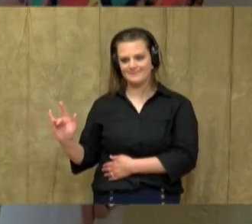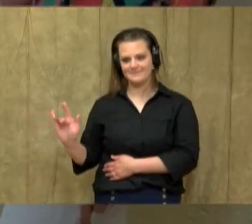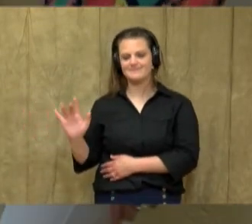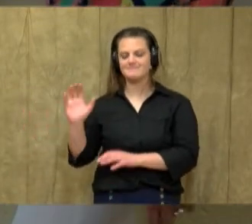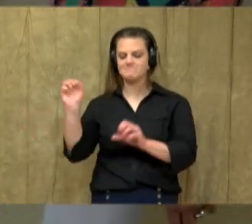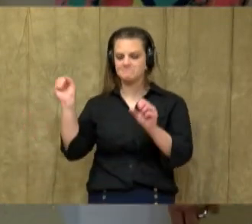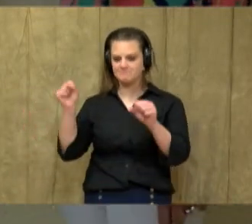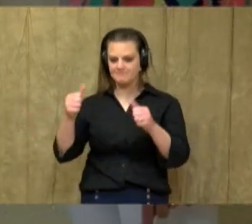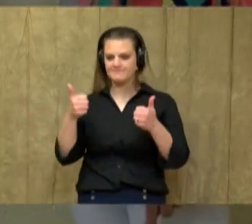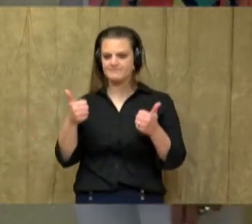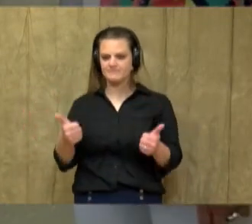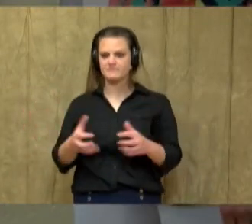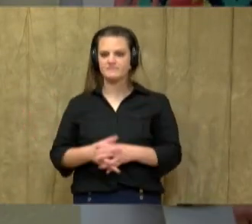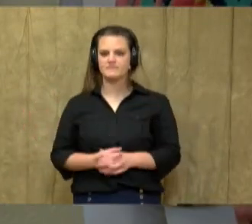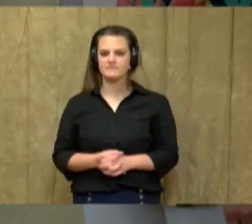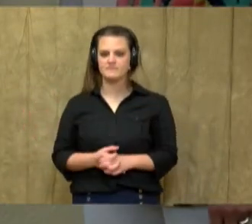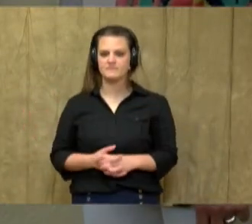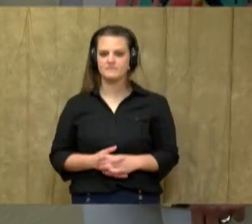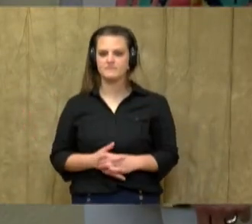Yeah, there you go.